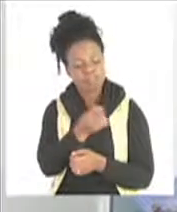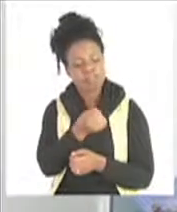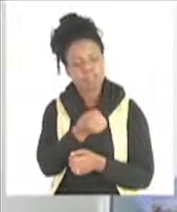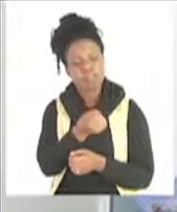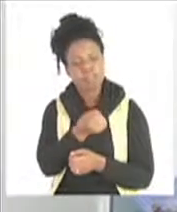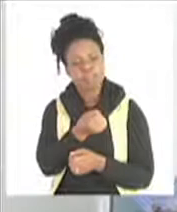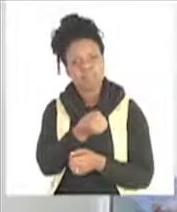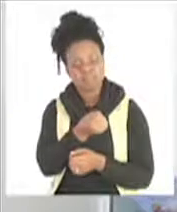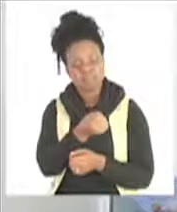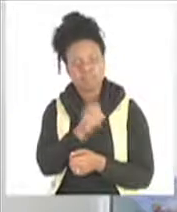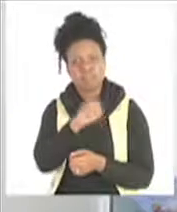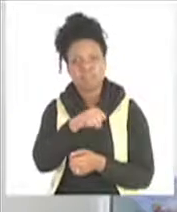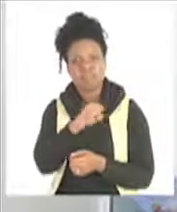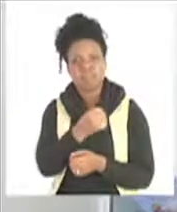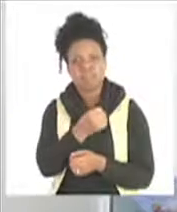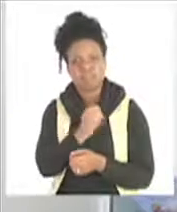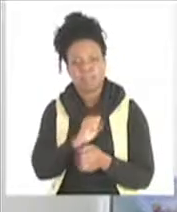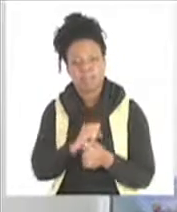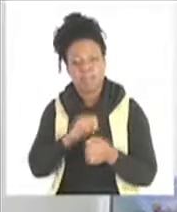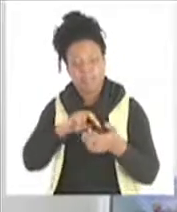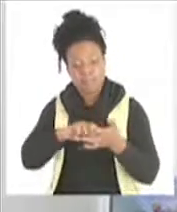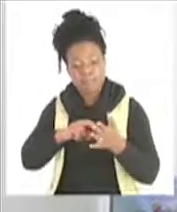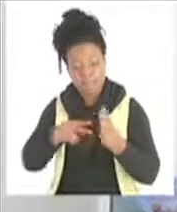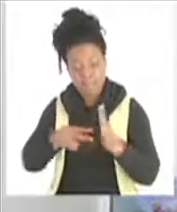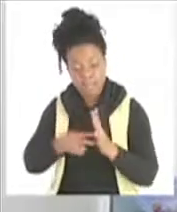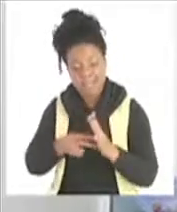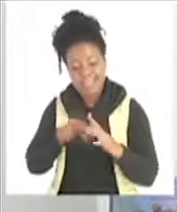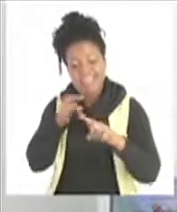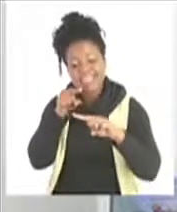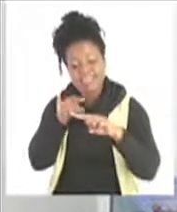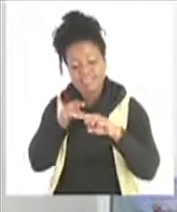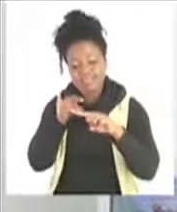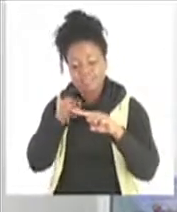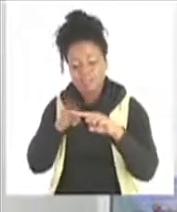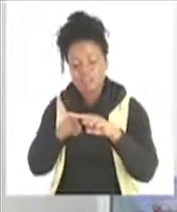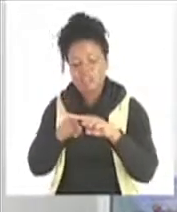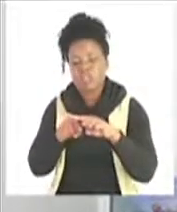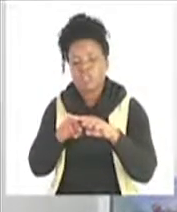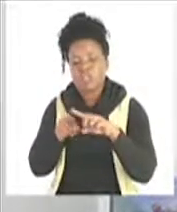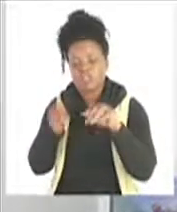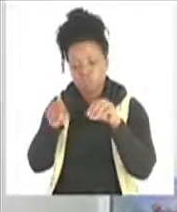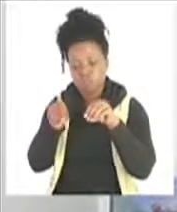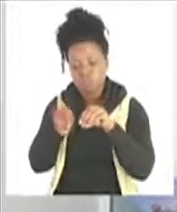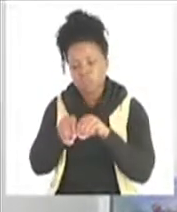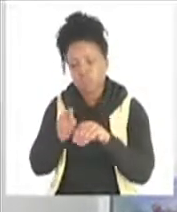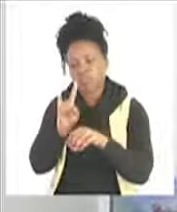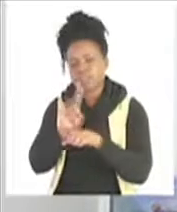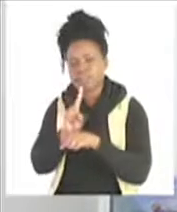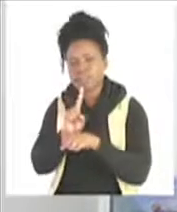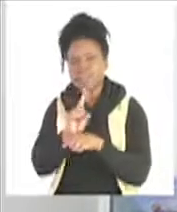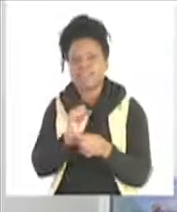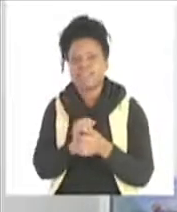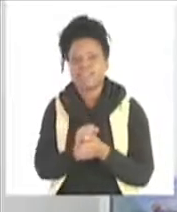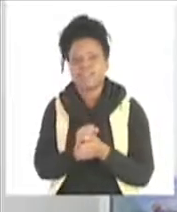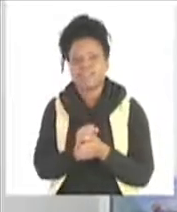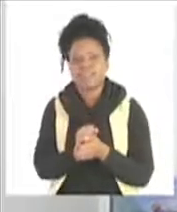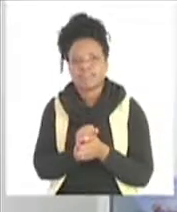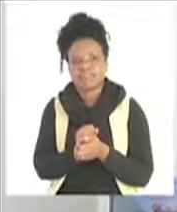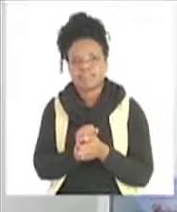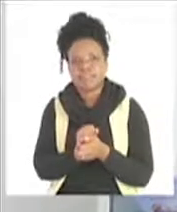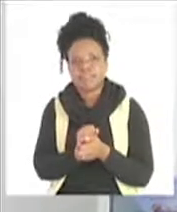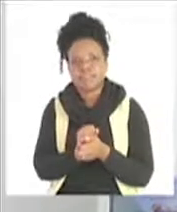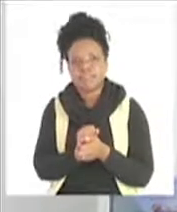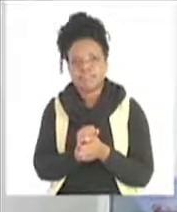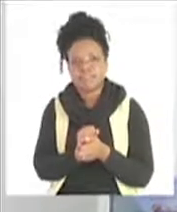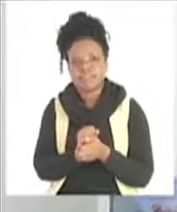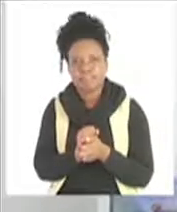sum? Yes. So that part of the sum we will do first. So we will